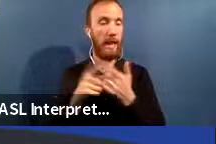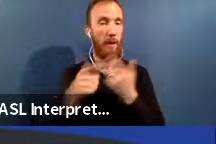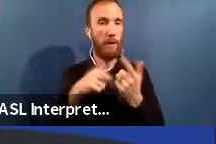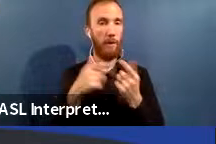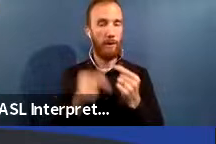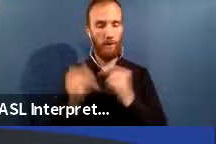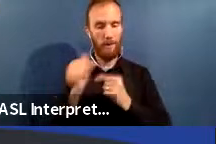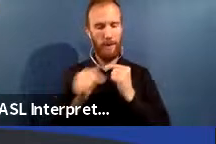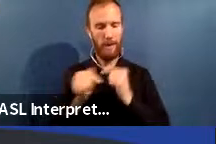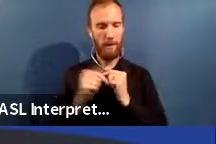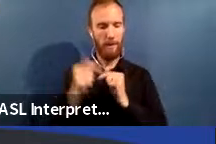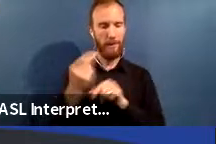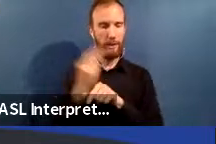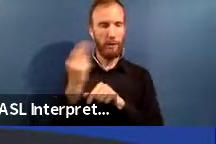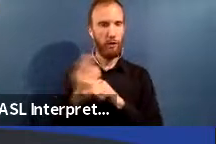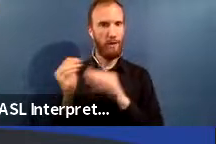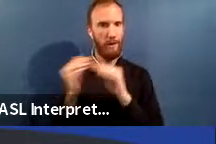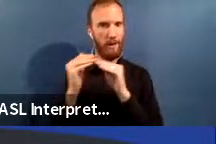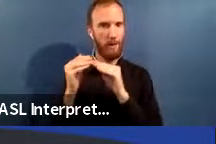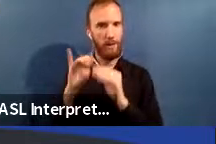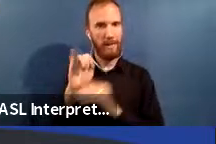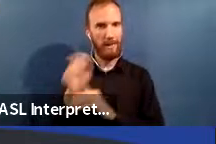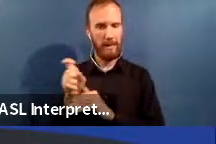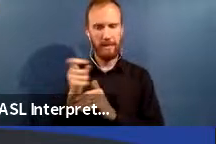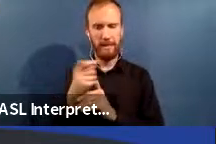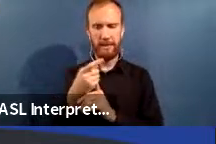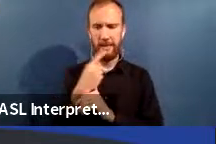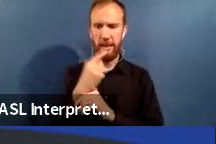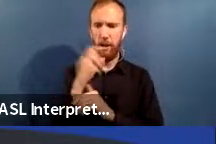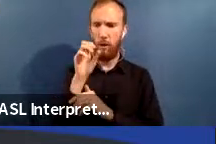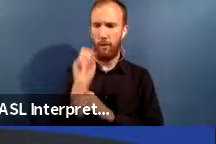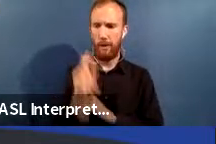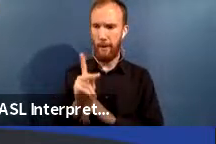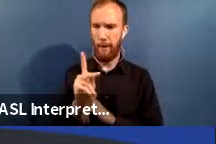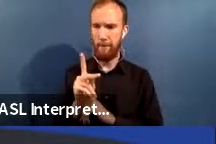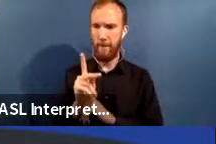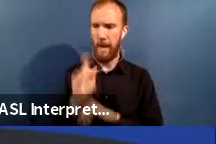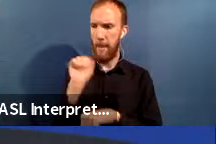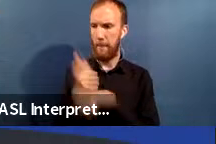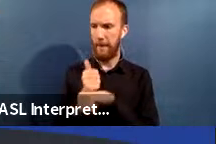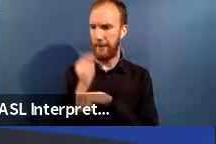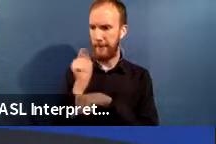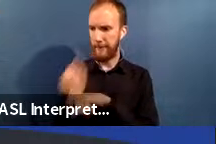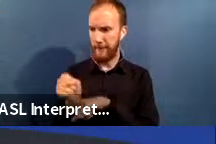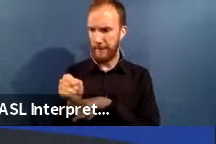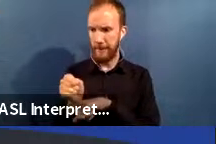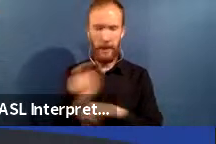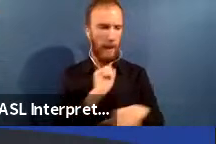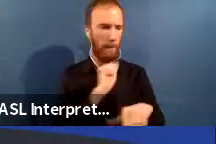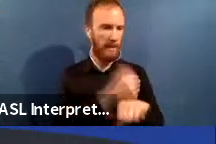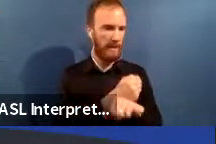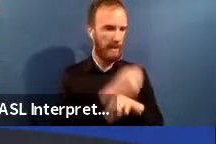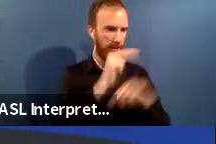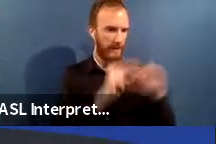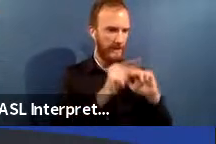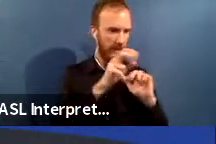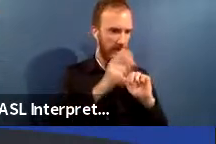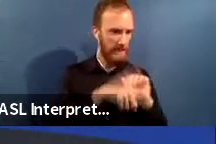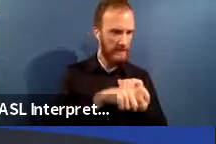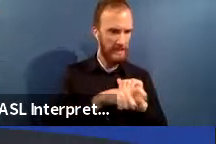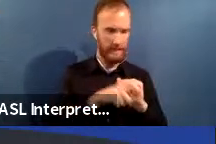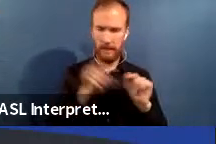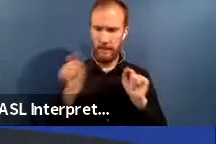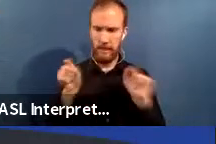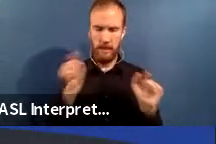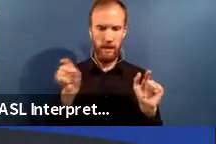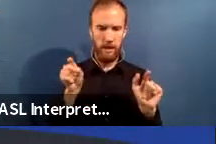at facilities needs to say, okay, based on these two metrics or these two indicators, here is how we should spend